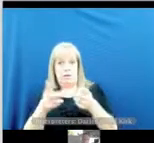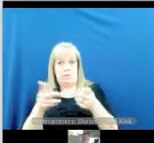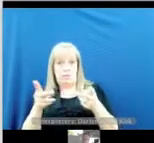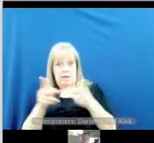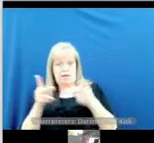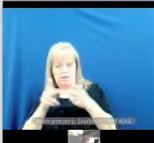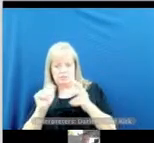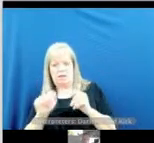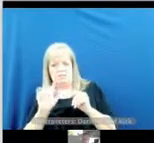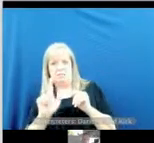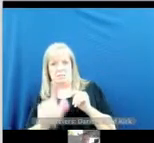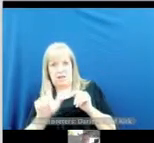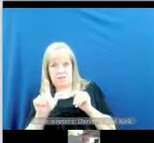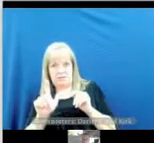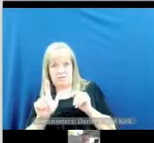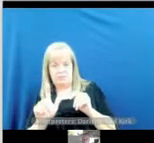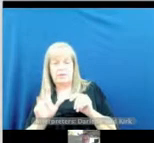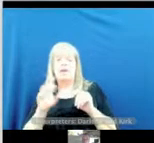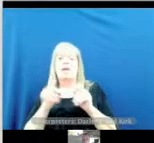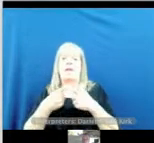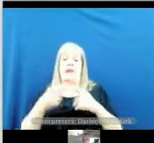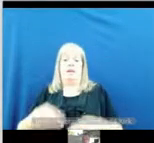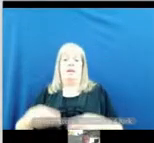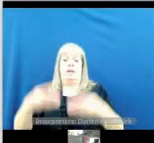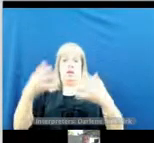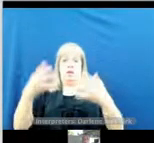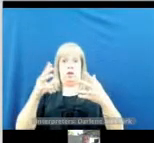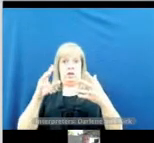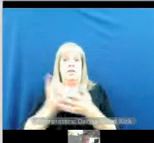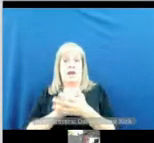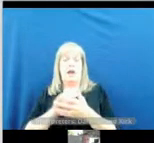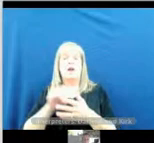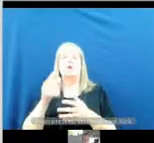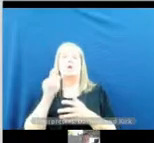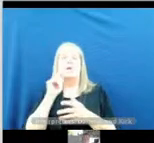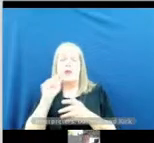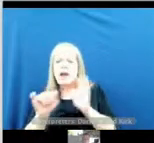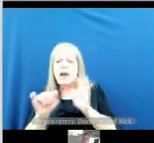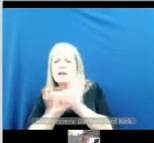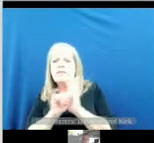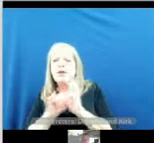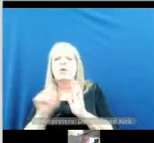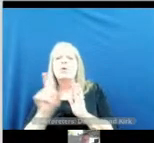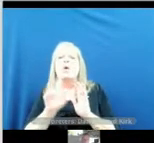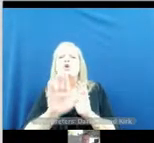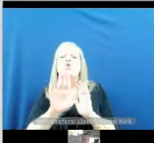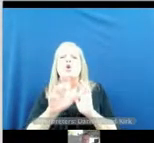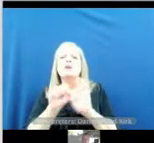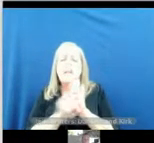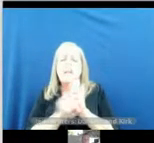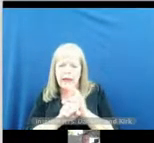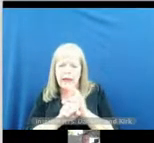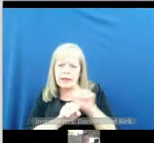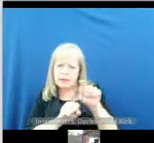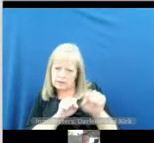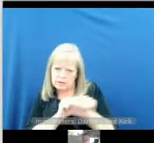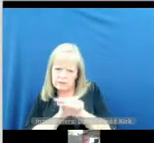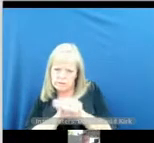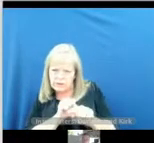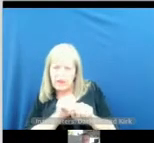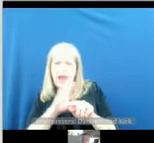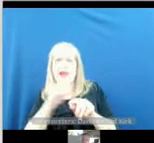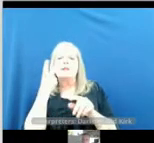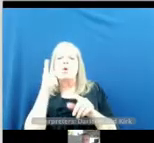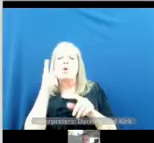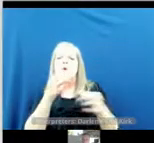And so when you do that, you will be able to identify your state and the folks who are your directors, and they